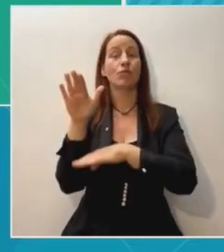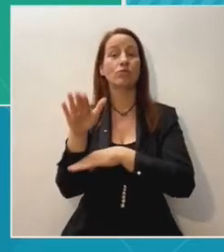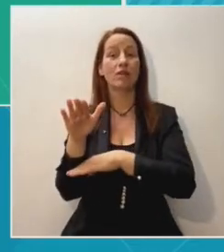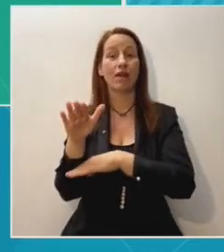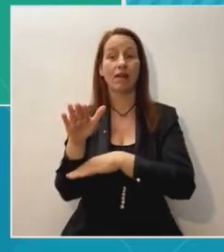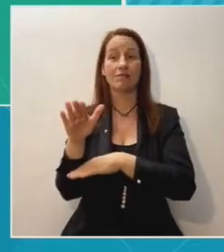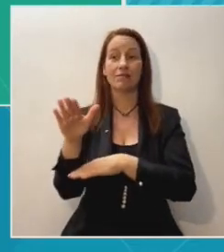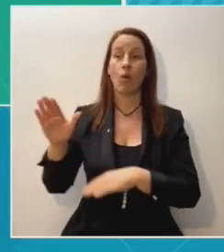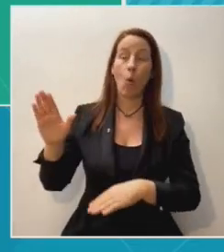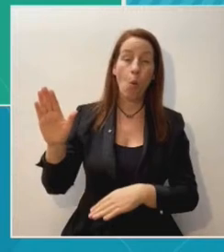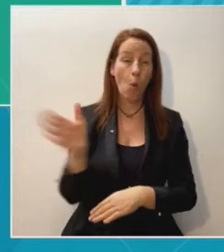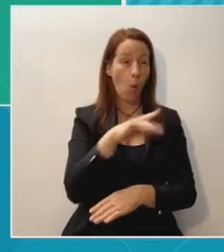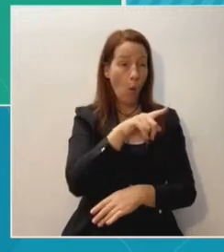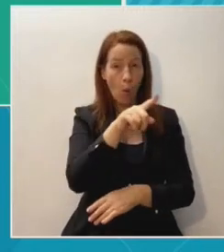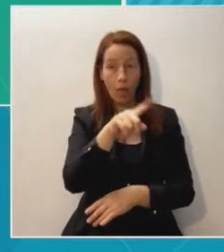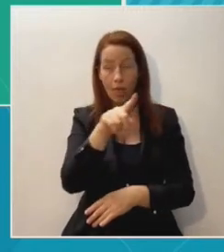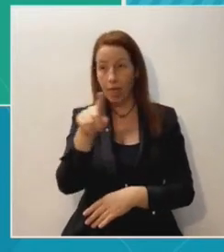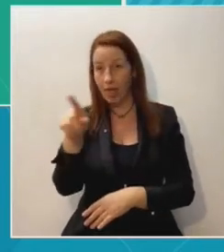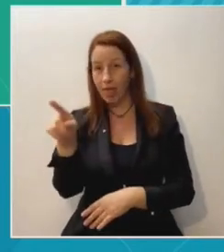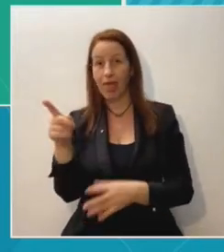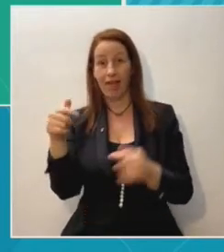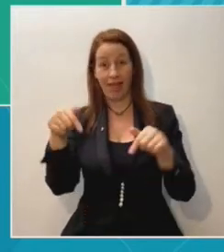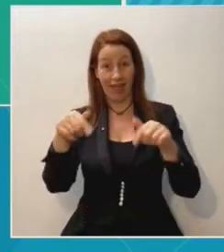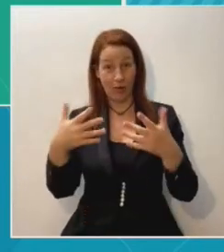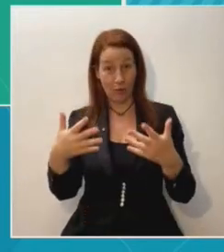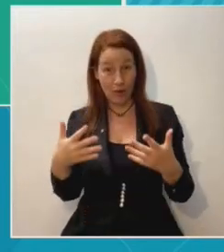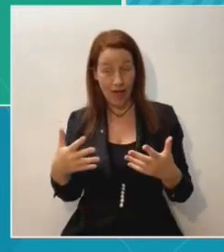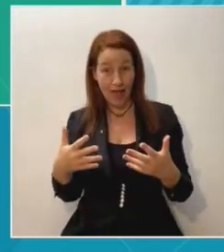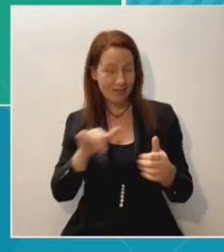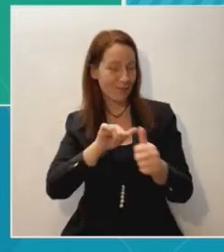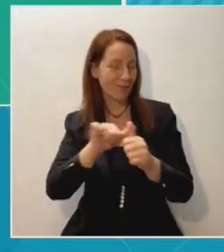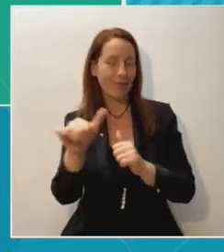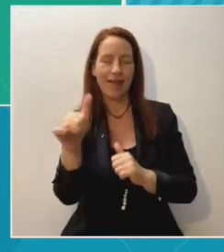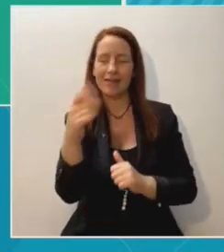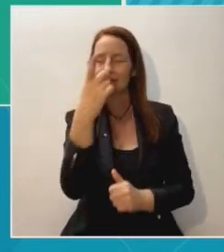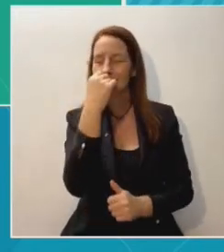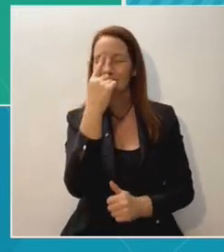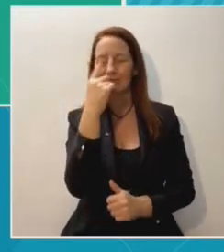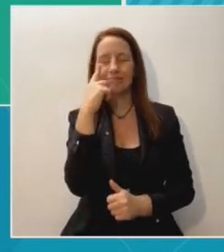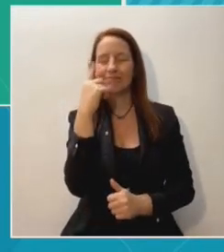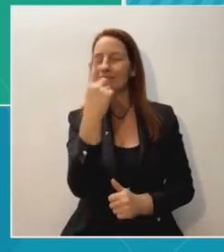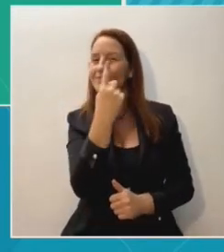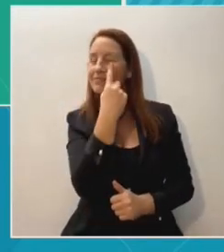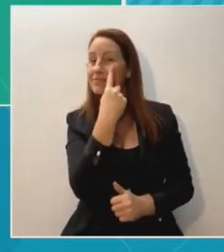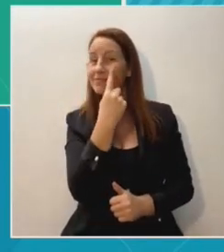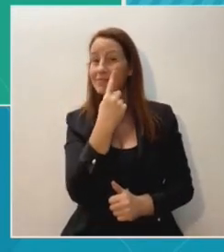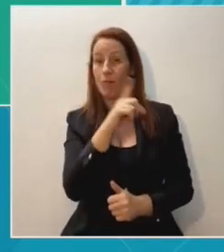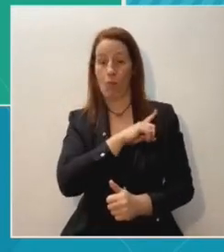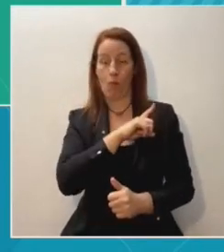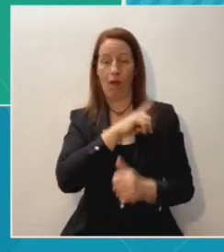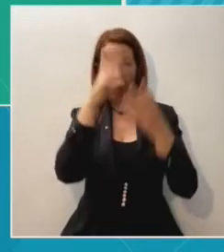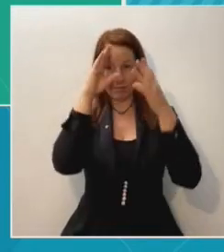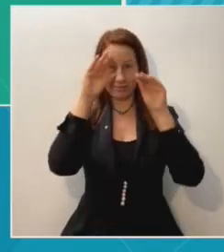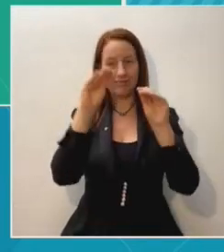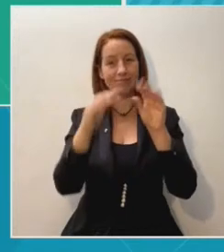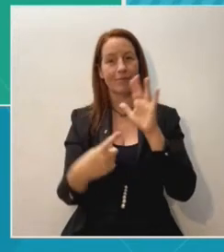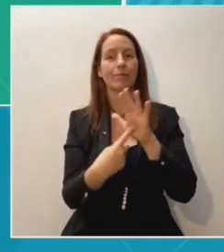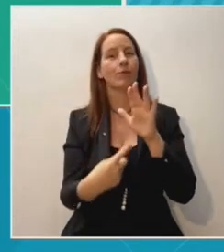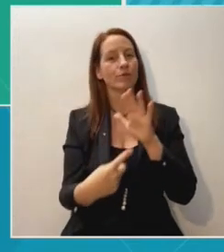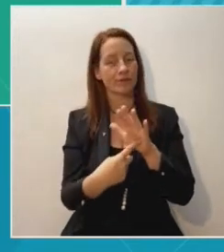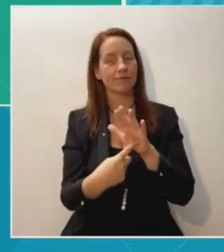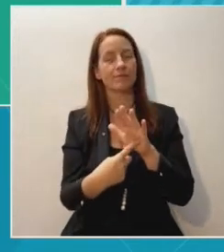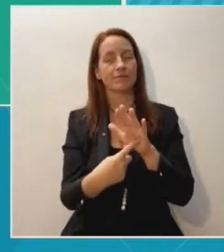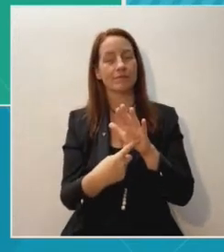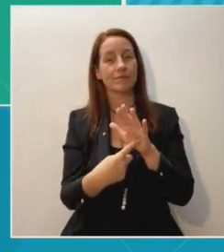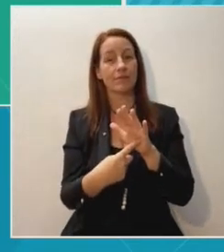today are the best possible evidence of the importance of education. For as much as we are living in a